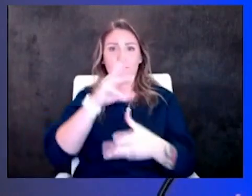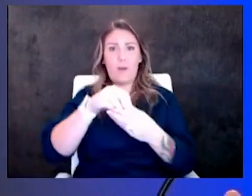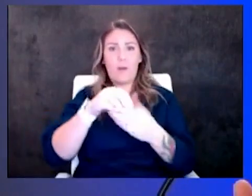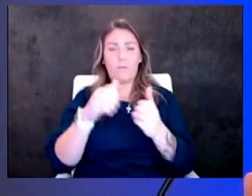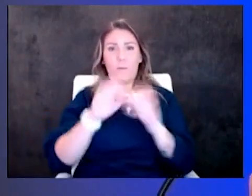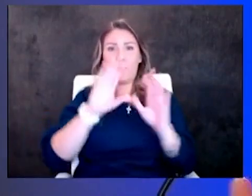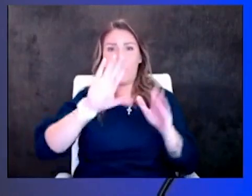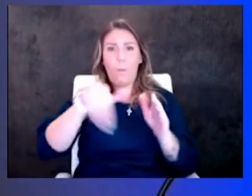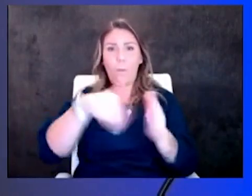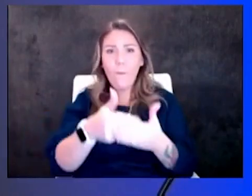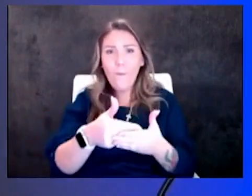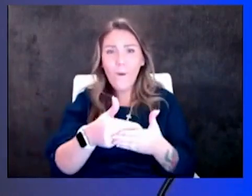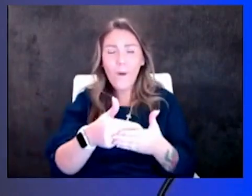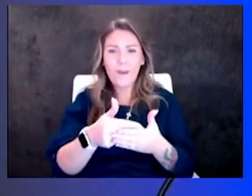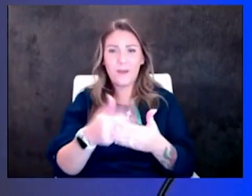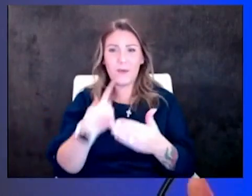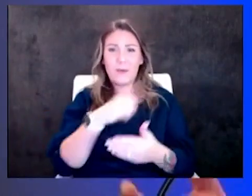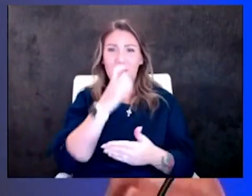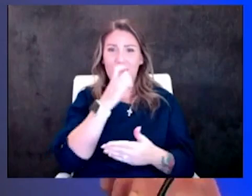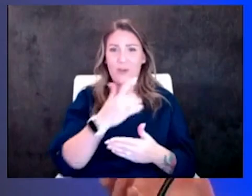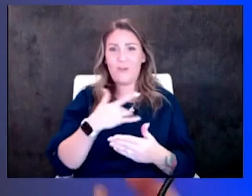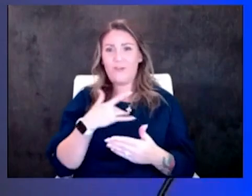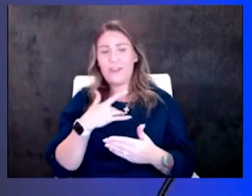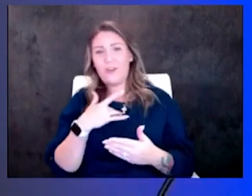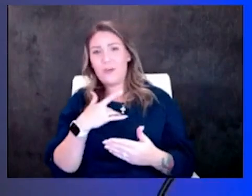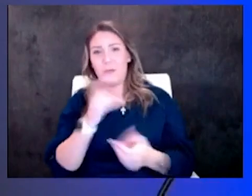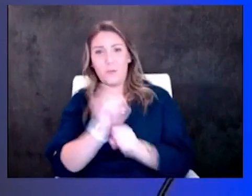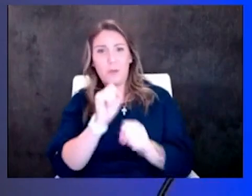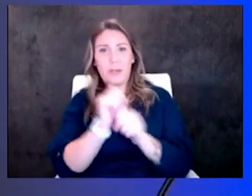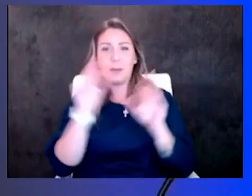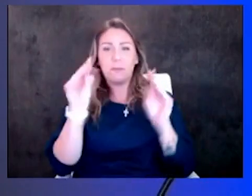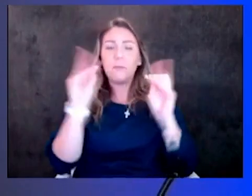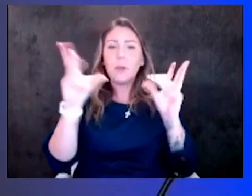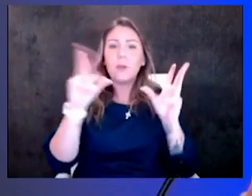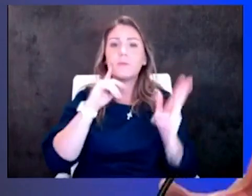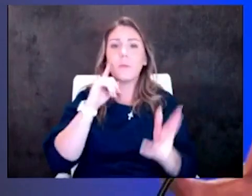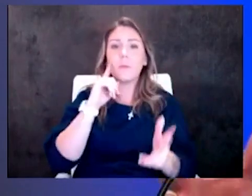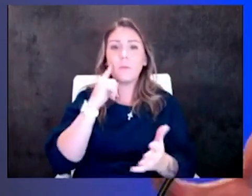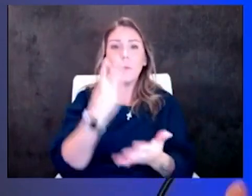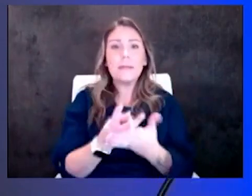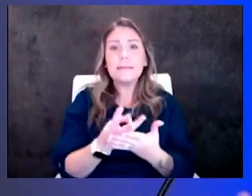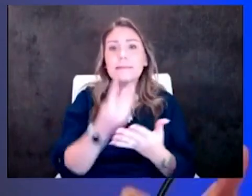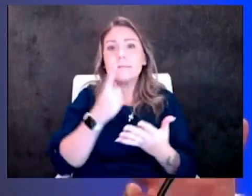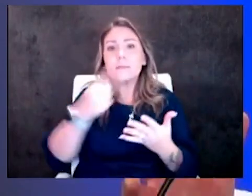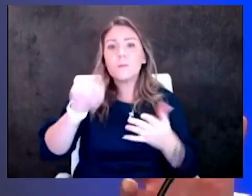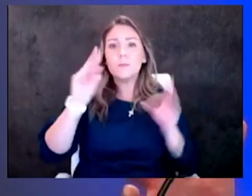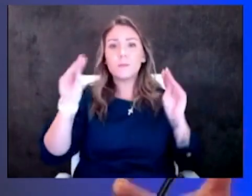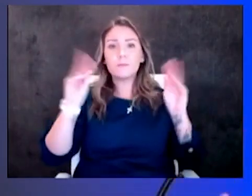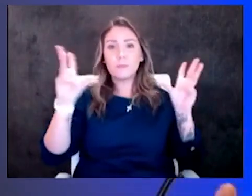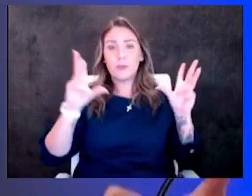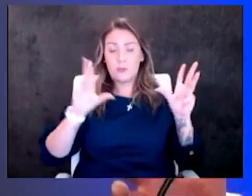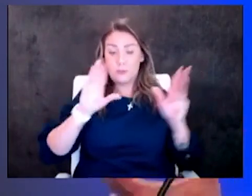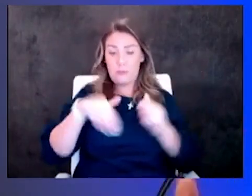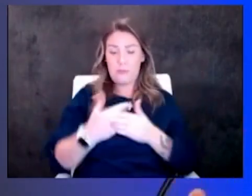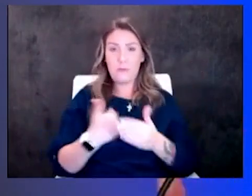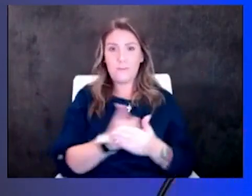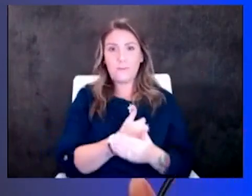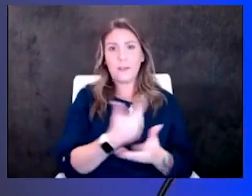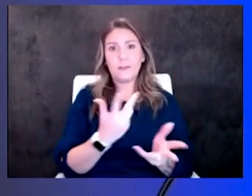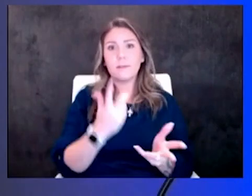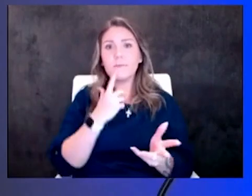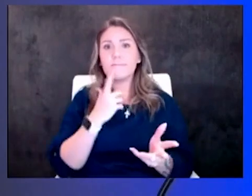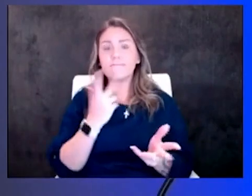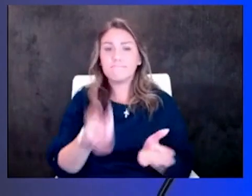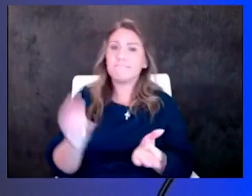we're working miracles or we're witnessing miracles. I feel like all of us get up and go and do